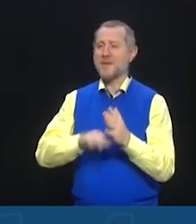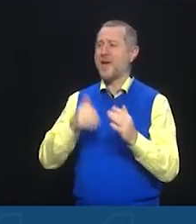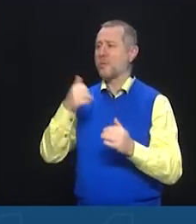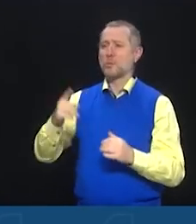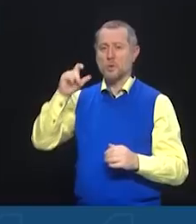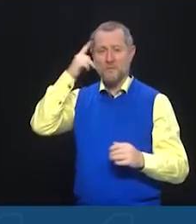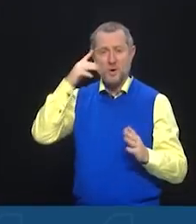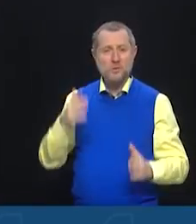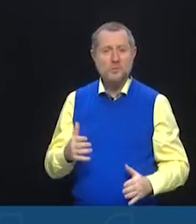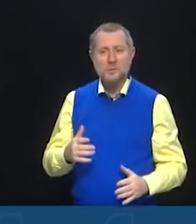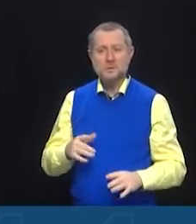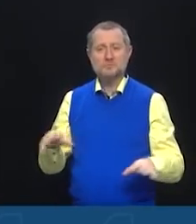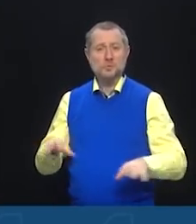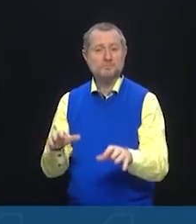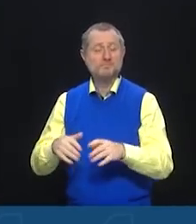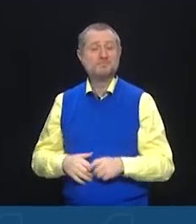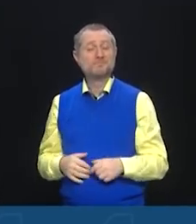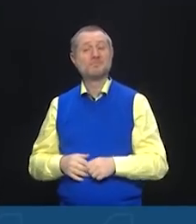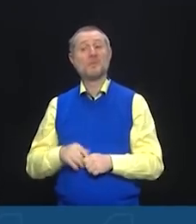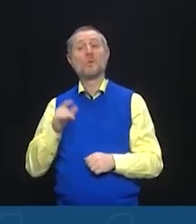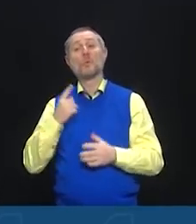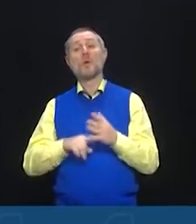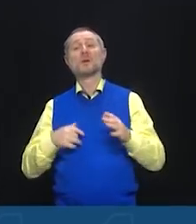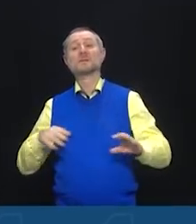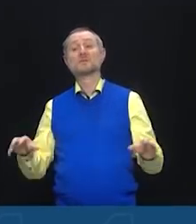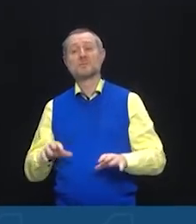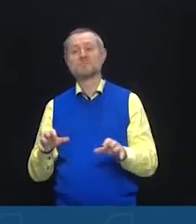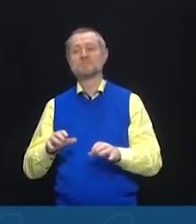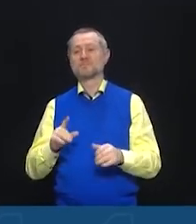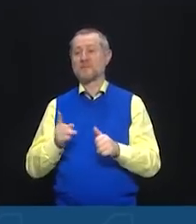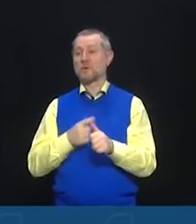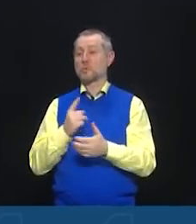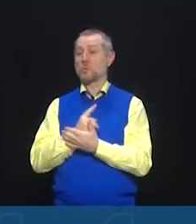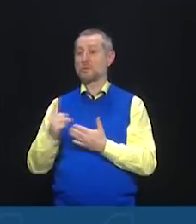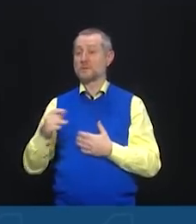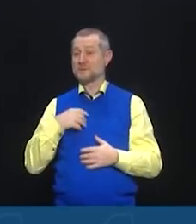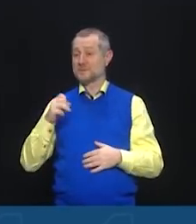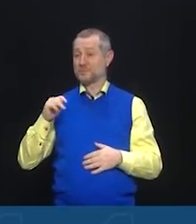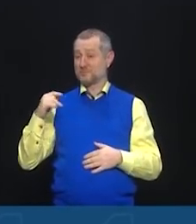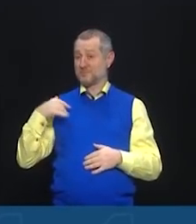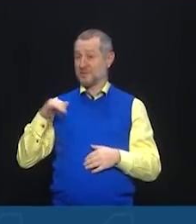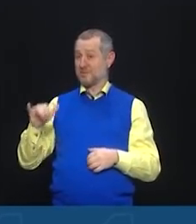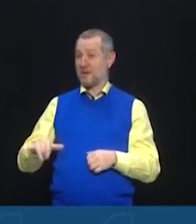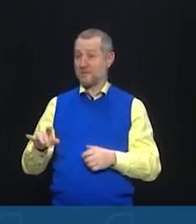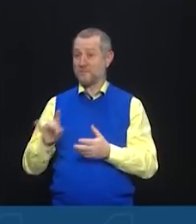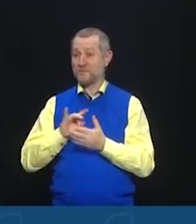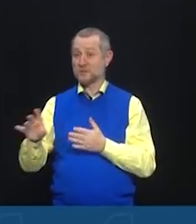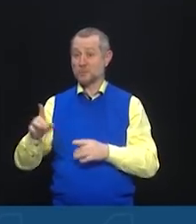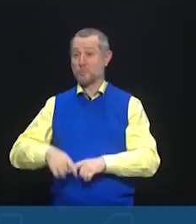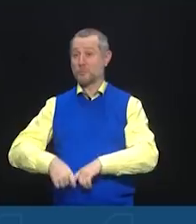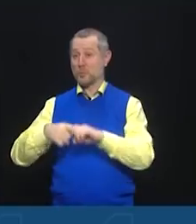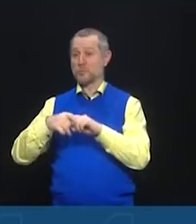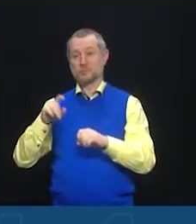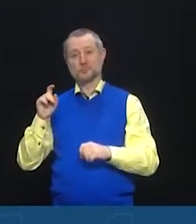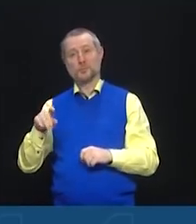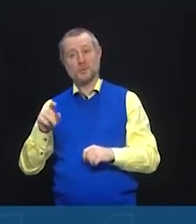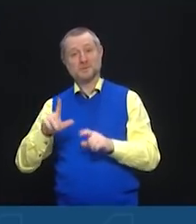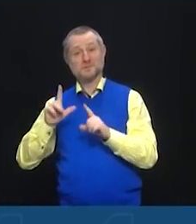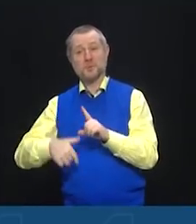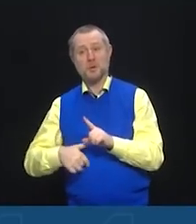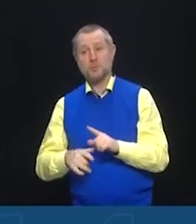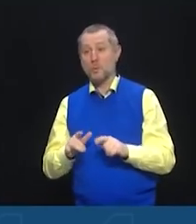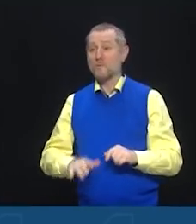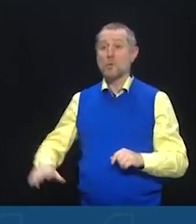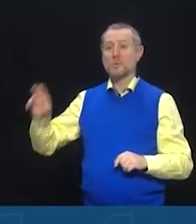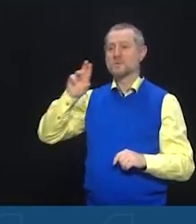entire country. What we did on the first week of September when the eviction moratorium was to expire nationwide,